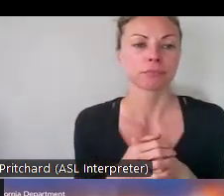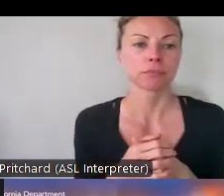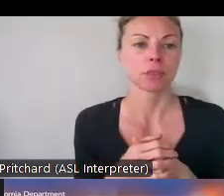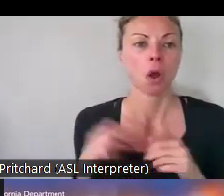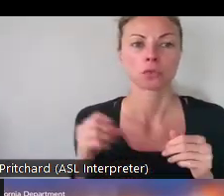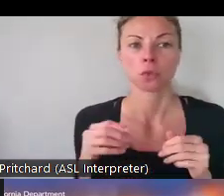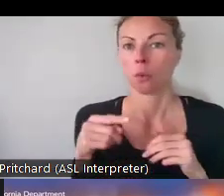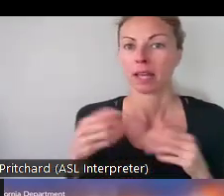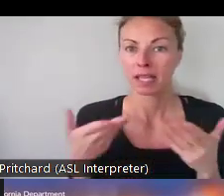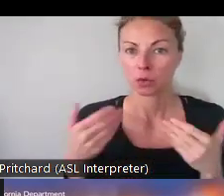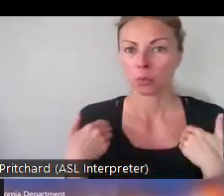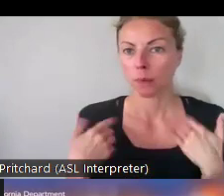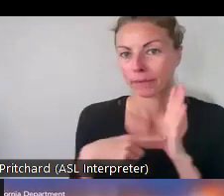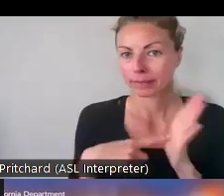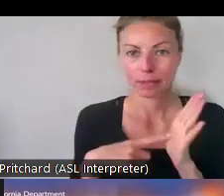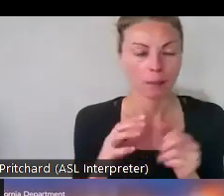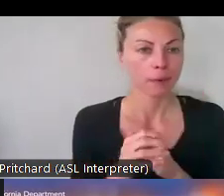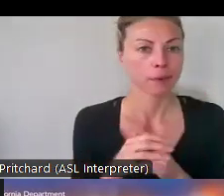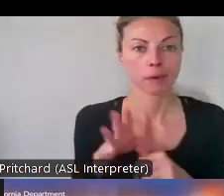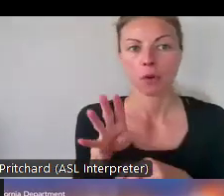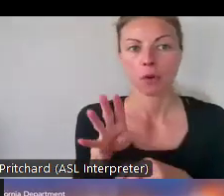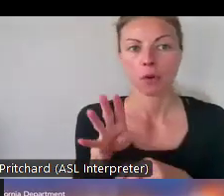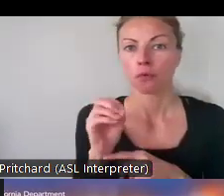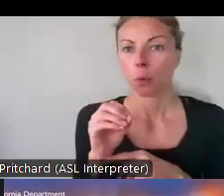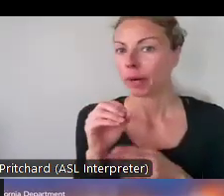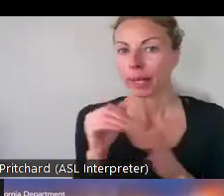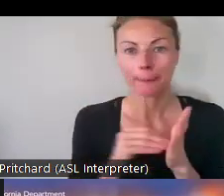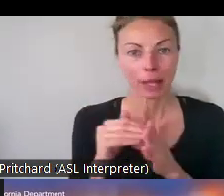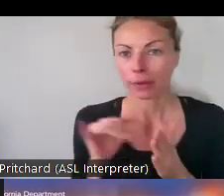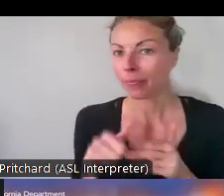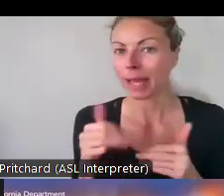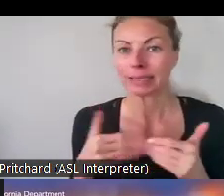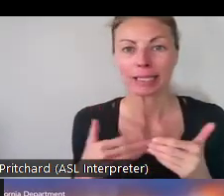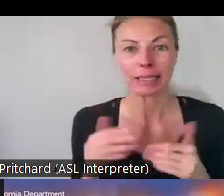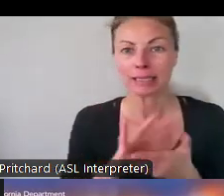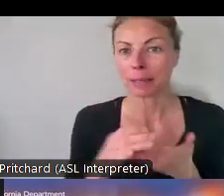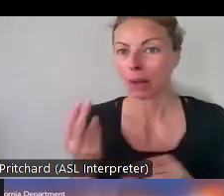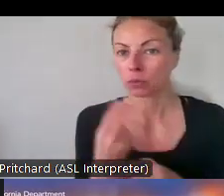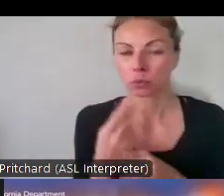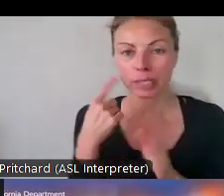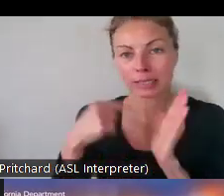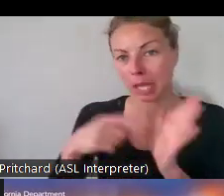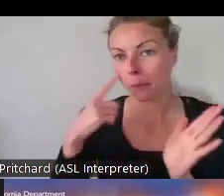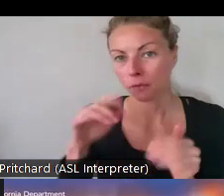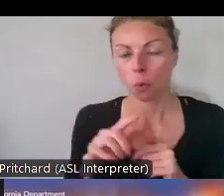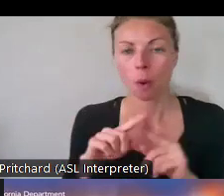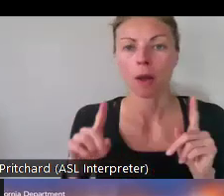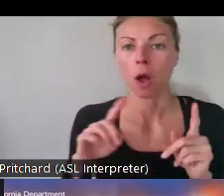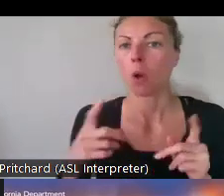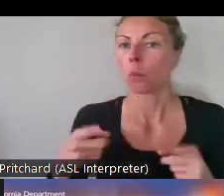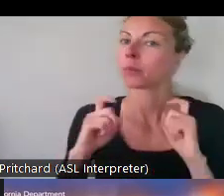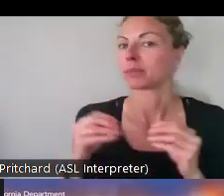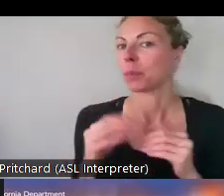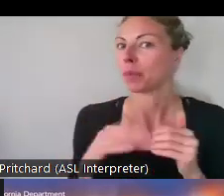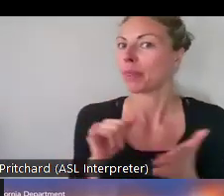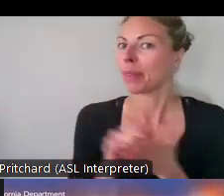So here is an example. I just used 40 million because it's kind of an easy amount to use an example for, but we do receive more than $40